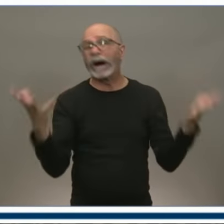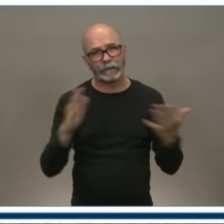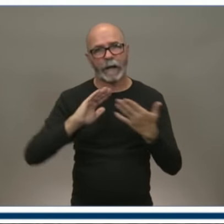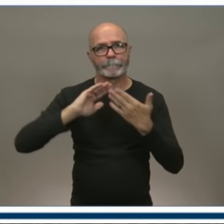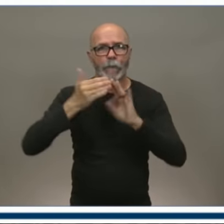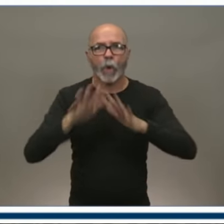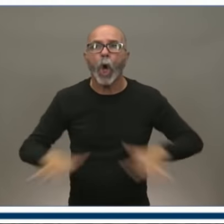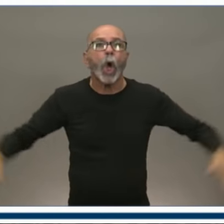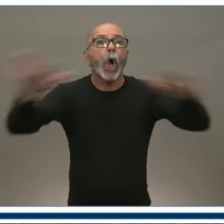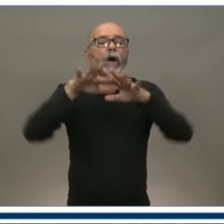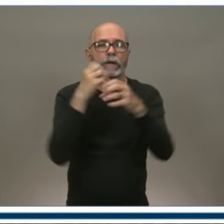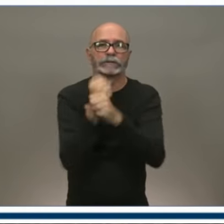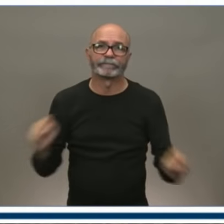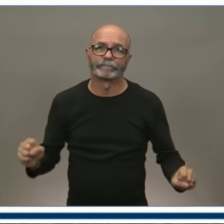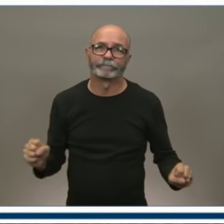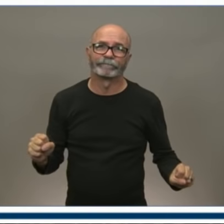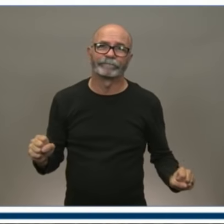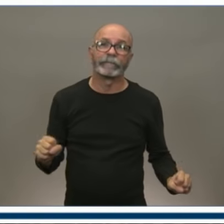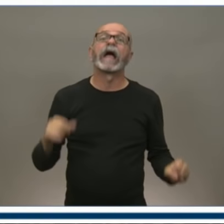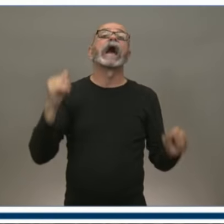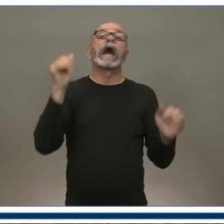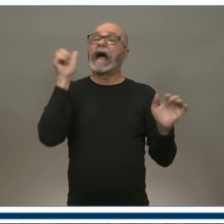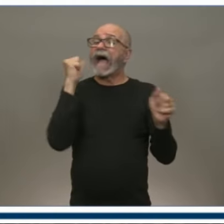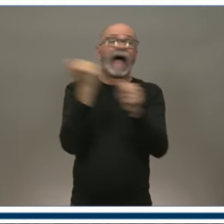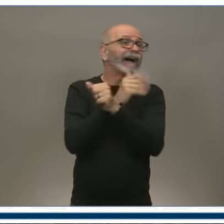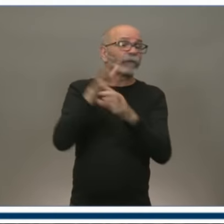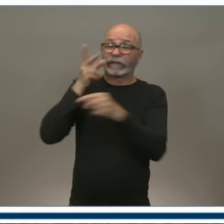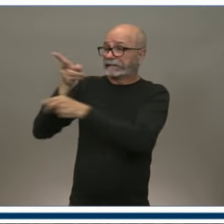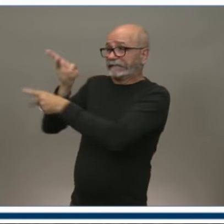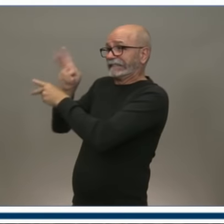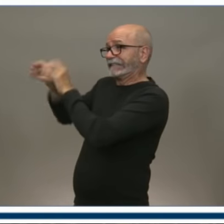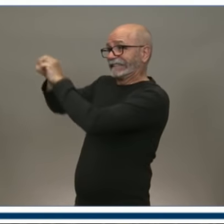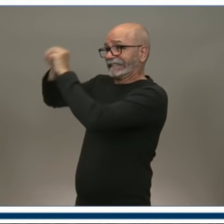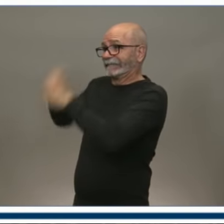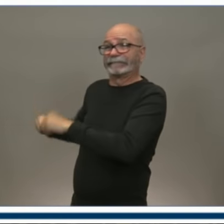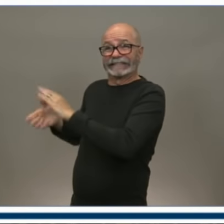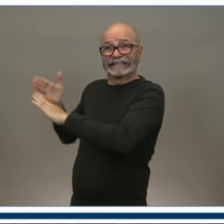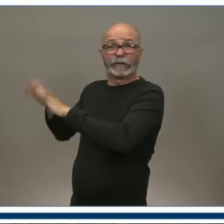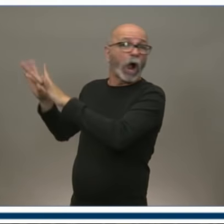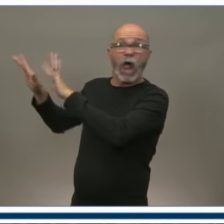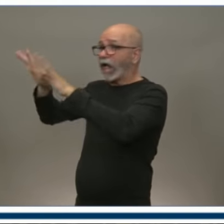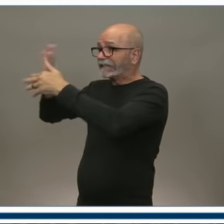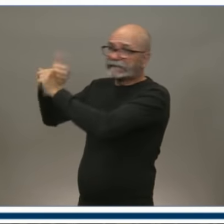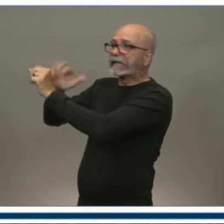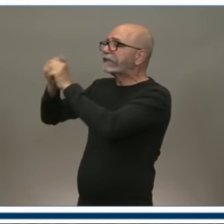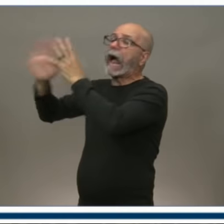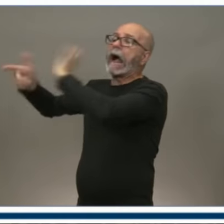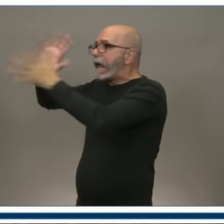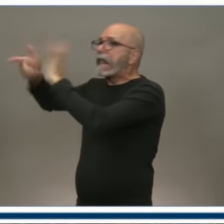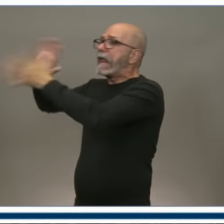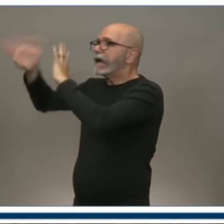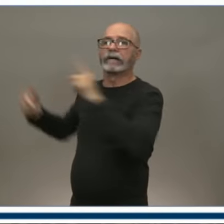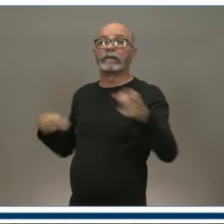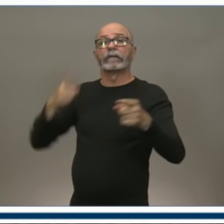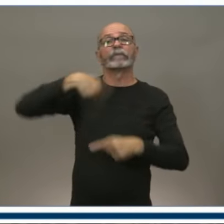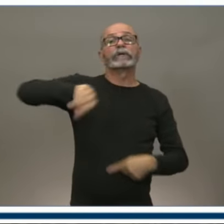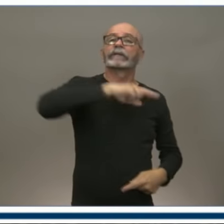we can do everything we can in the healthcare system, but again, what are we going to collectively do as Nova